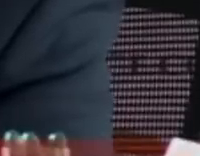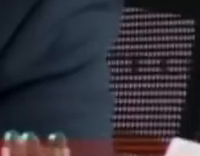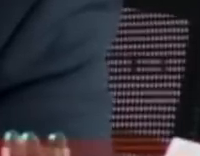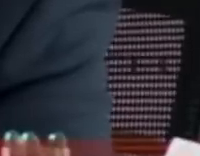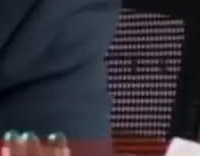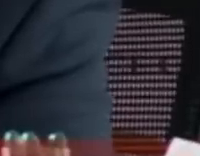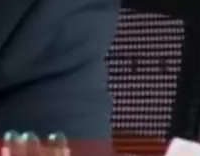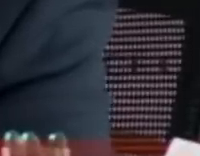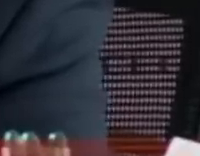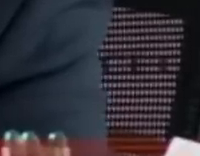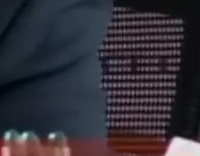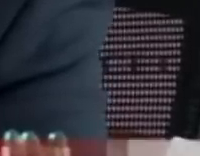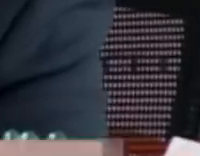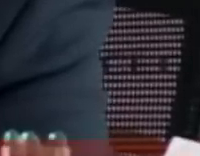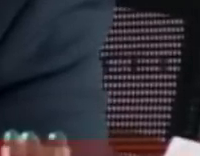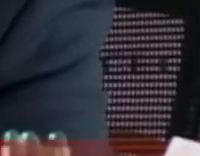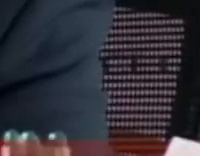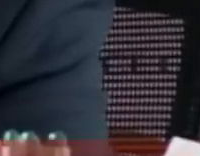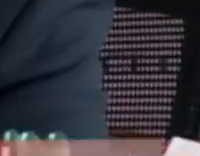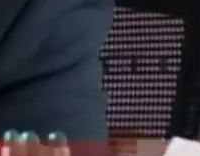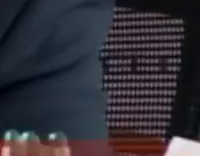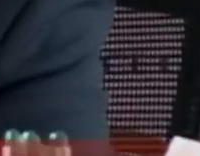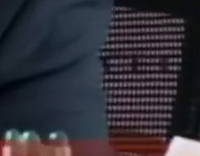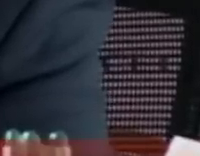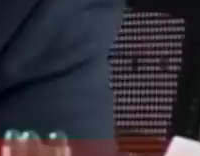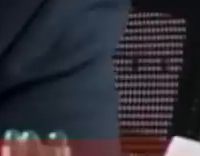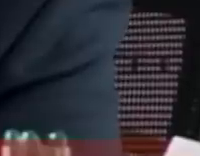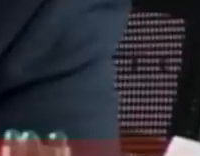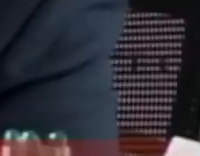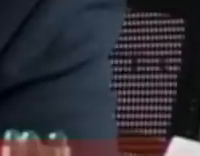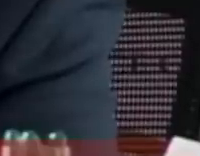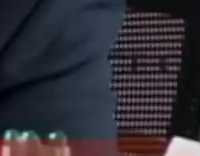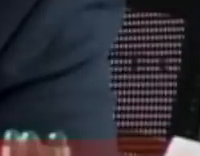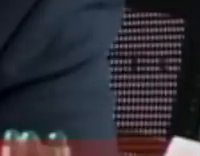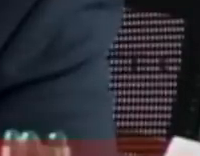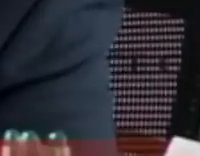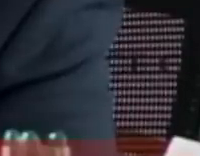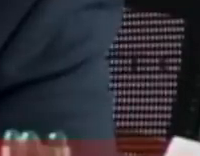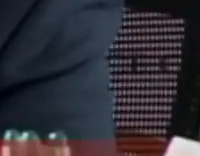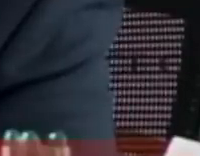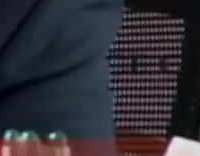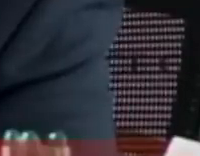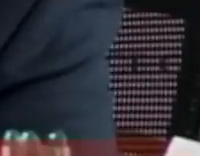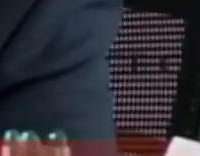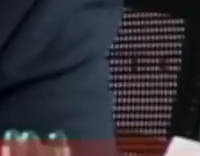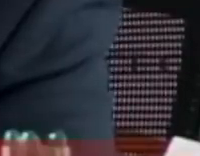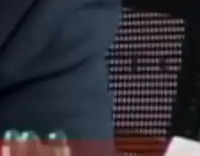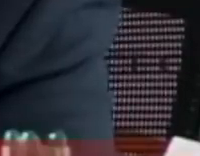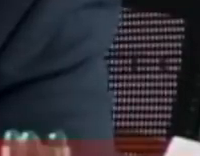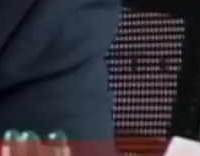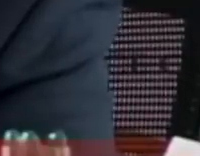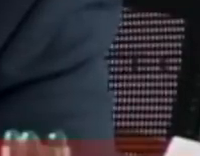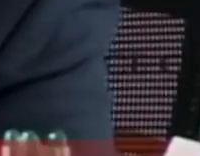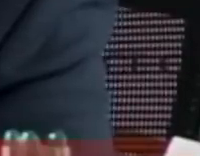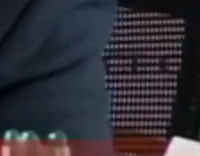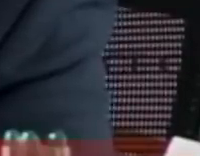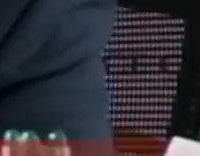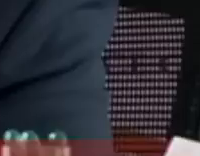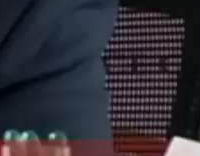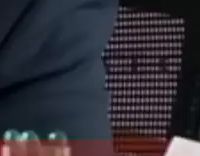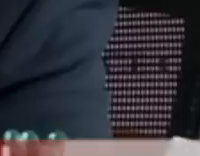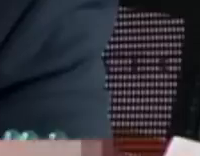Chief Justice before 2010, I would not have been interested. Chief Justice after